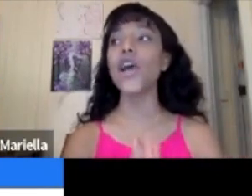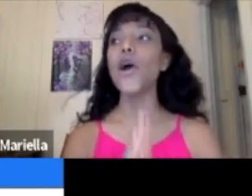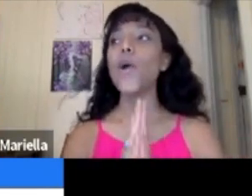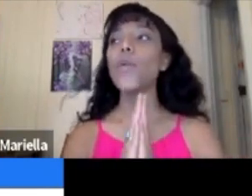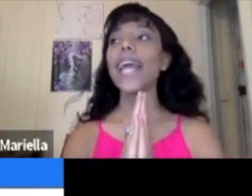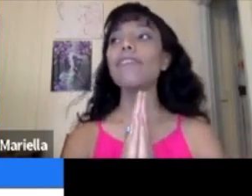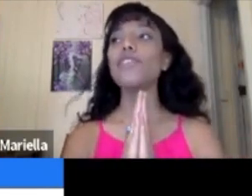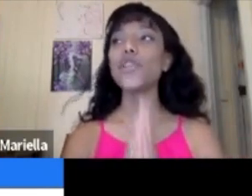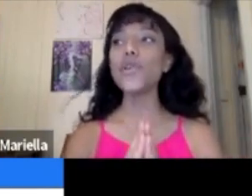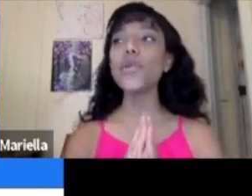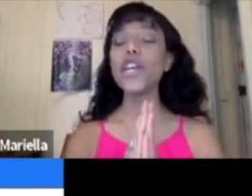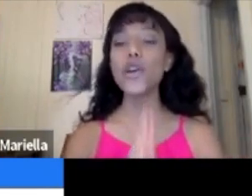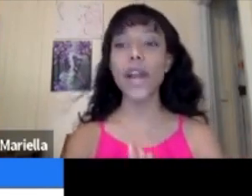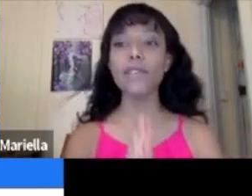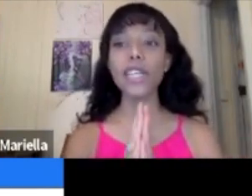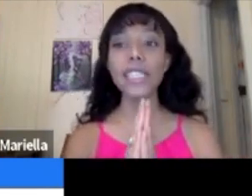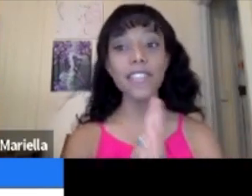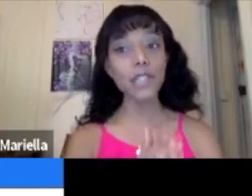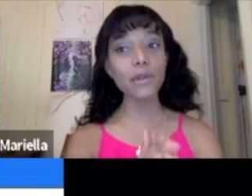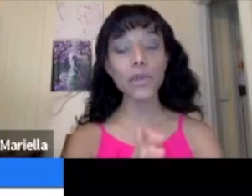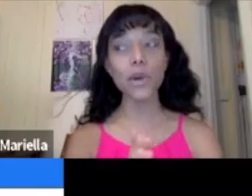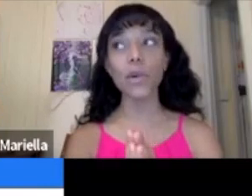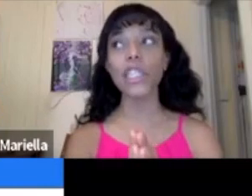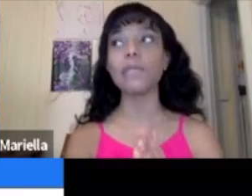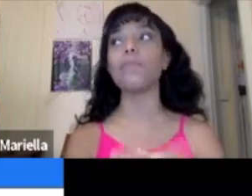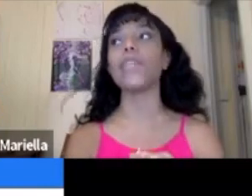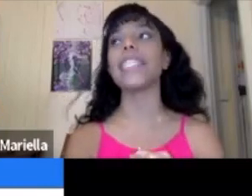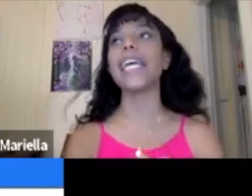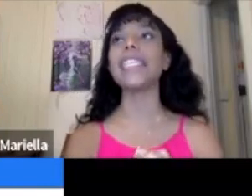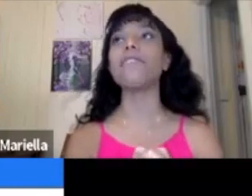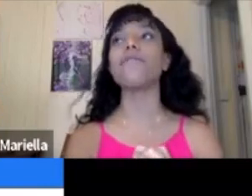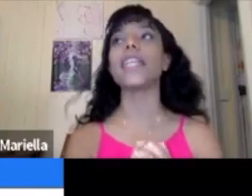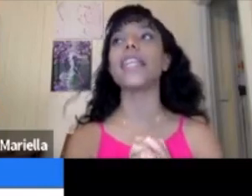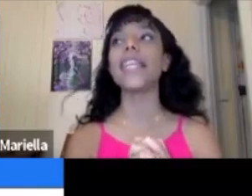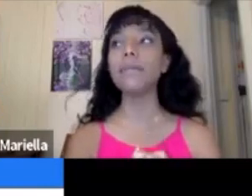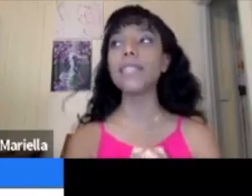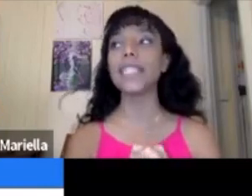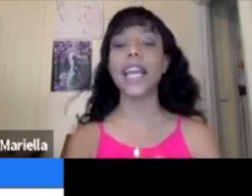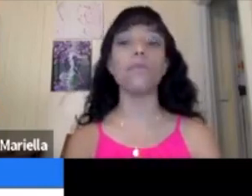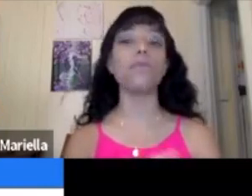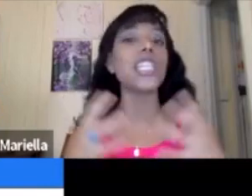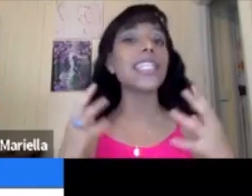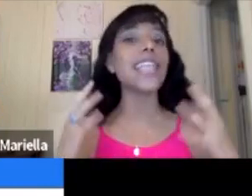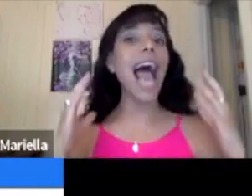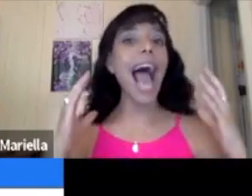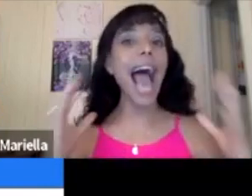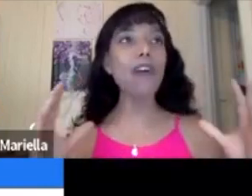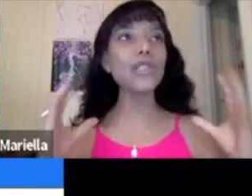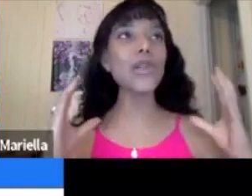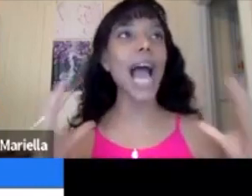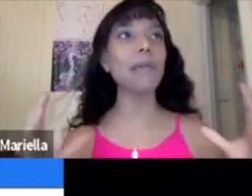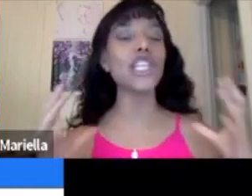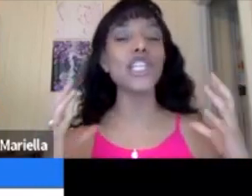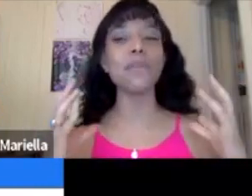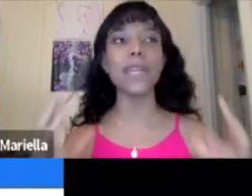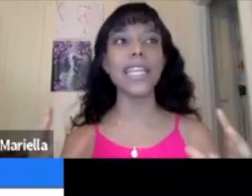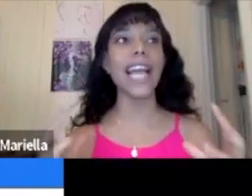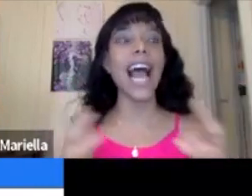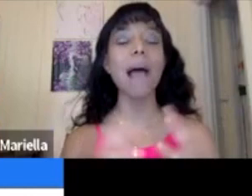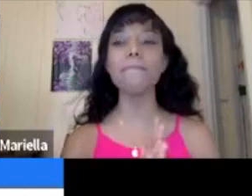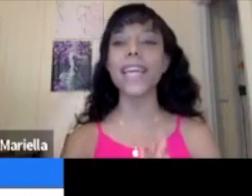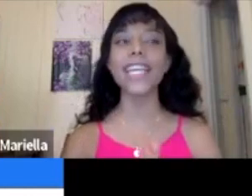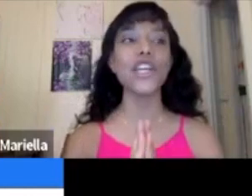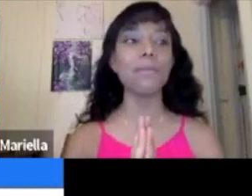discussion, we have 2 incredible individuals who are going to be presenting for the theme today, which is how to caption your